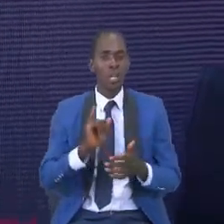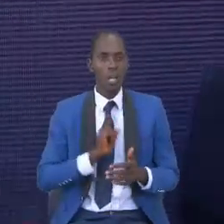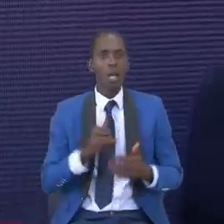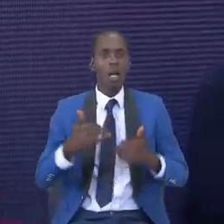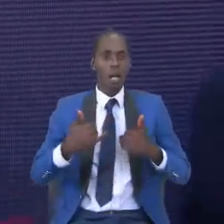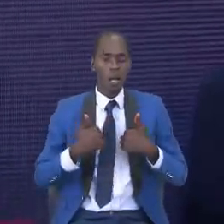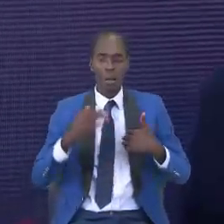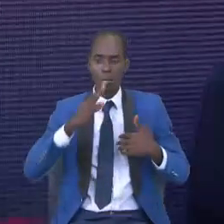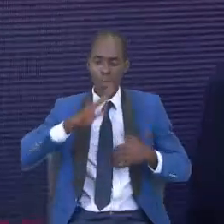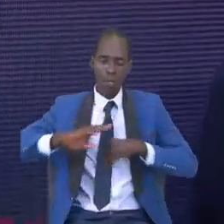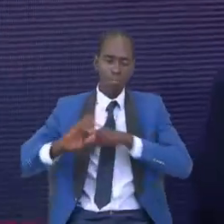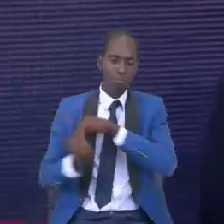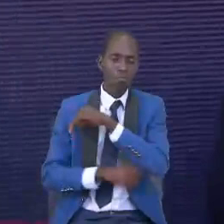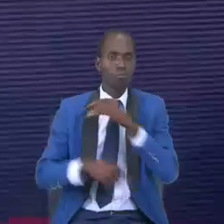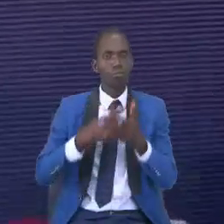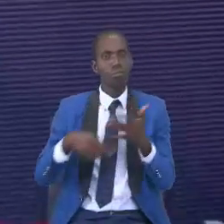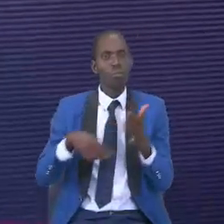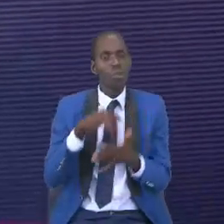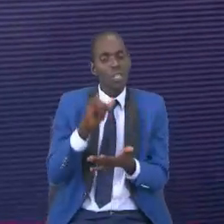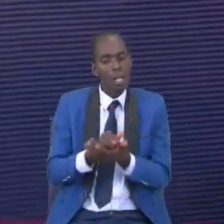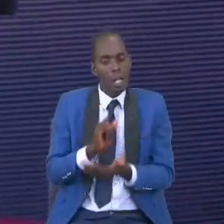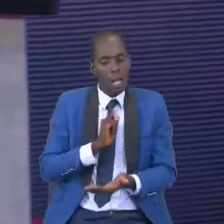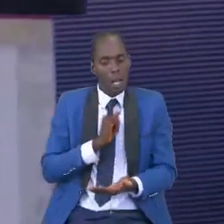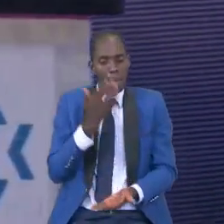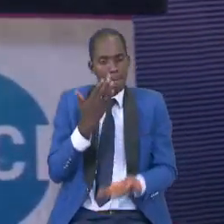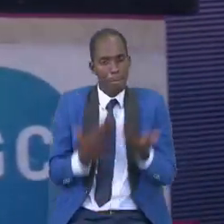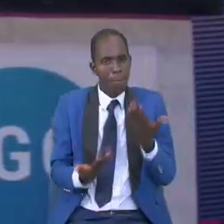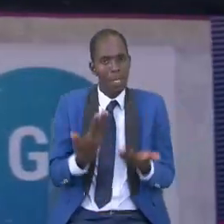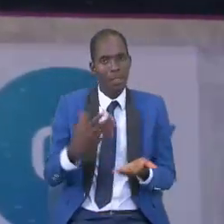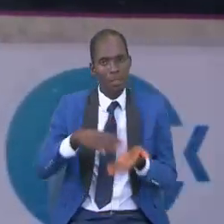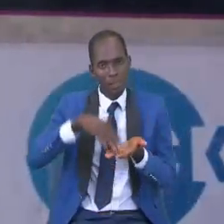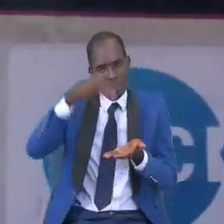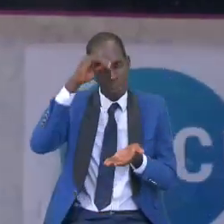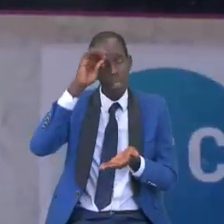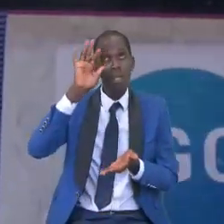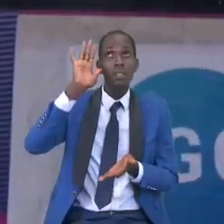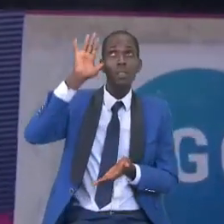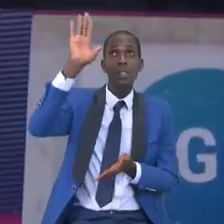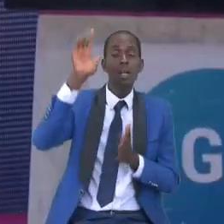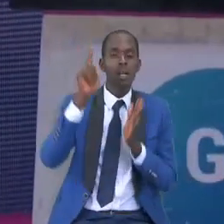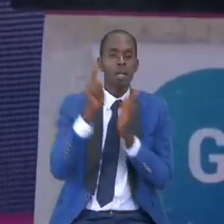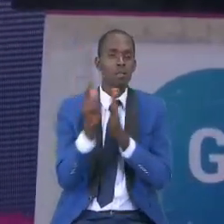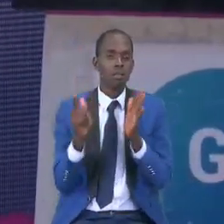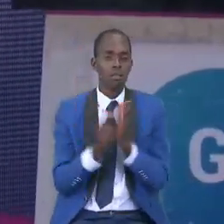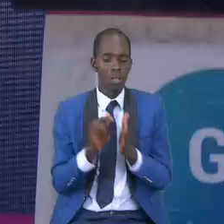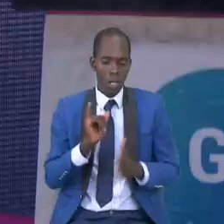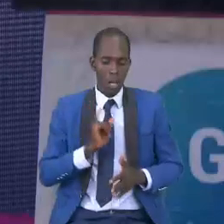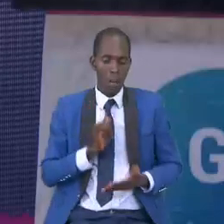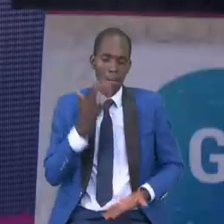learn thy statutes, that I might learn thy statutes. It tells us in